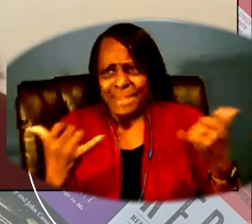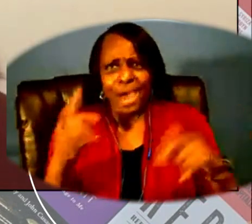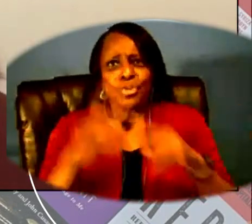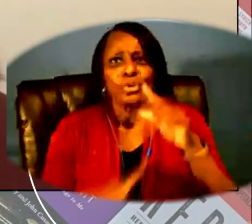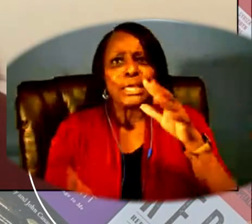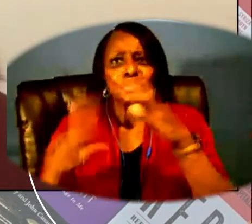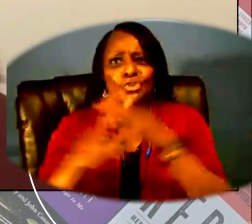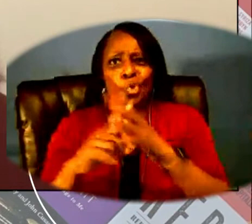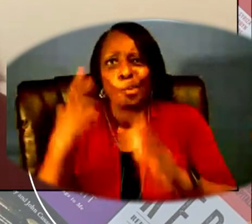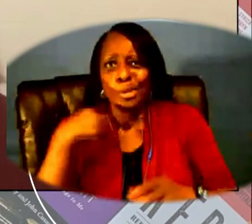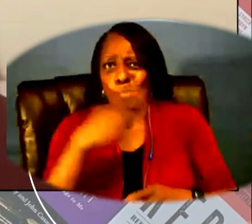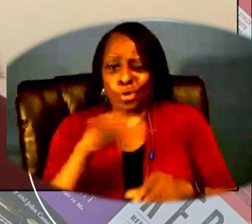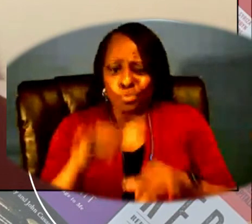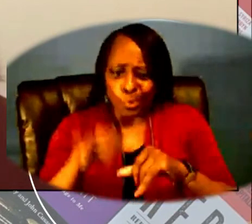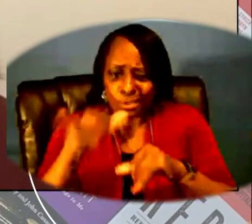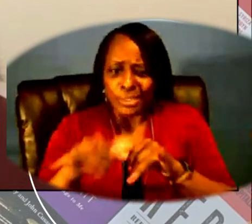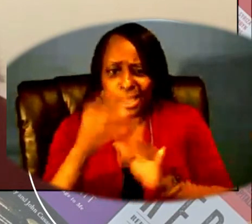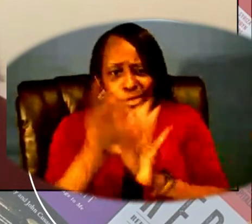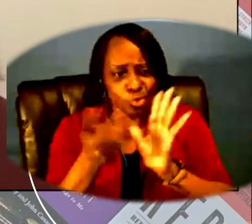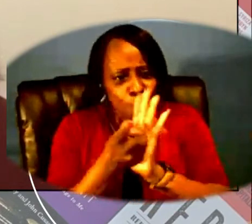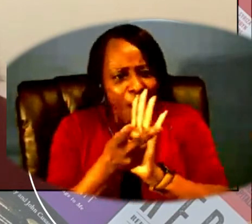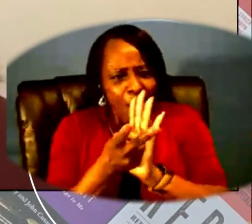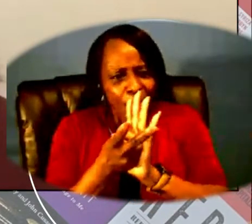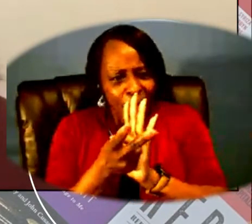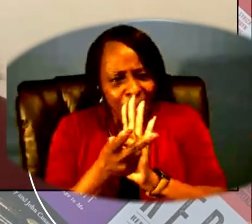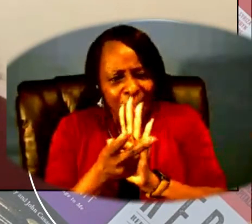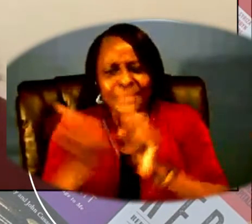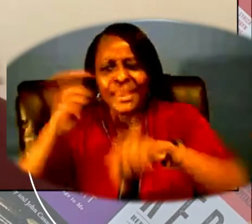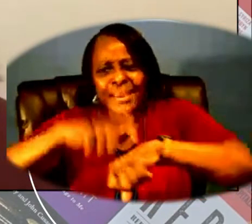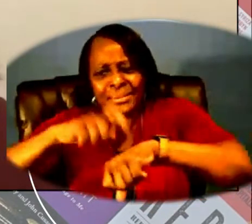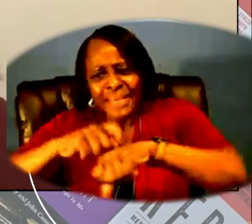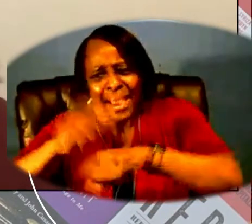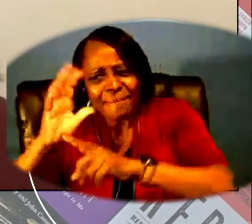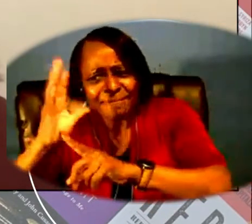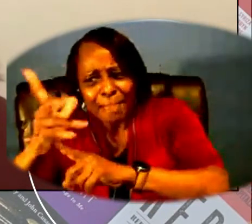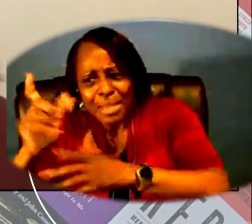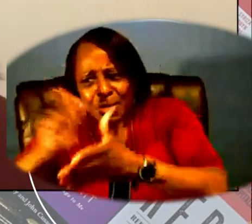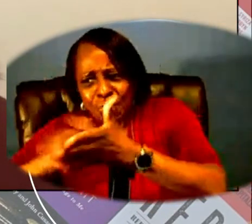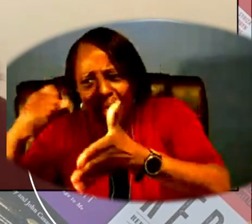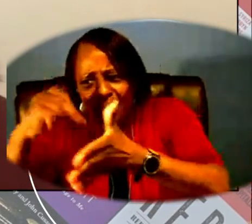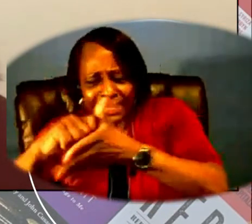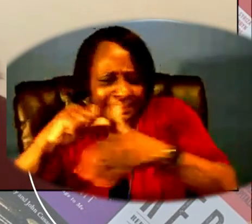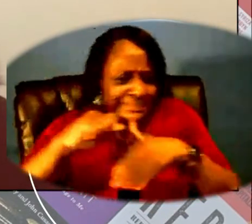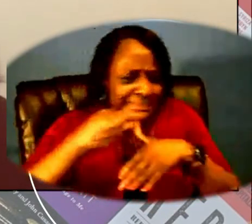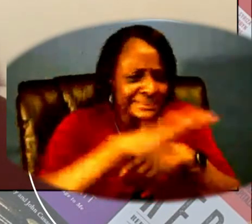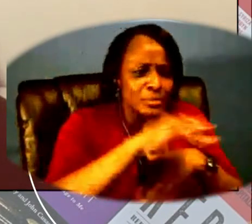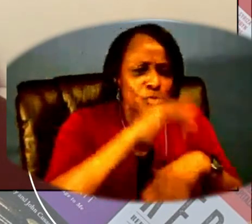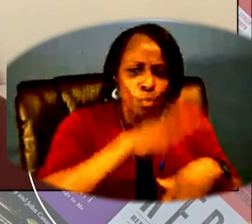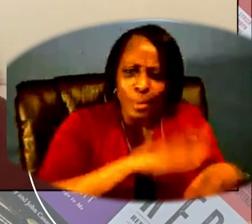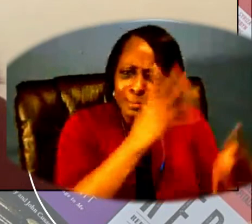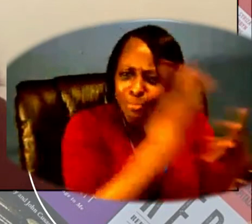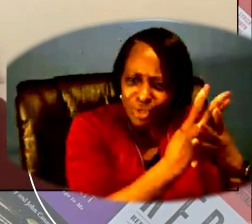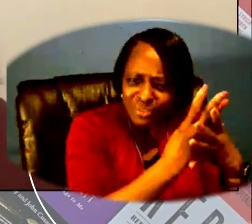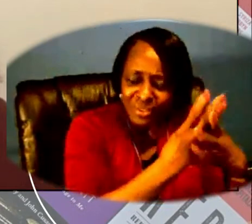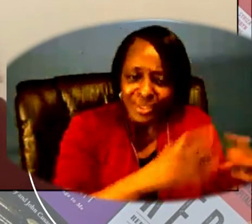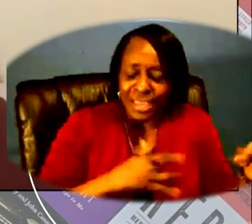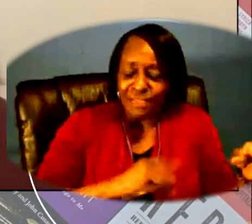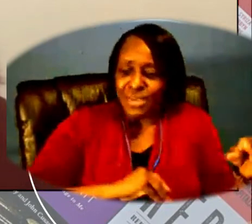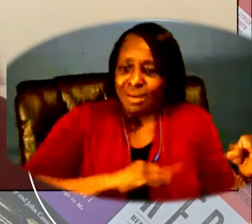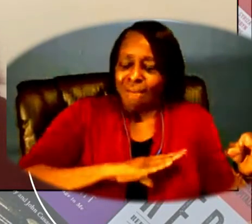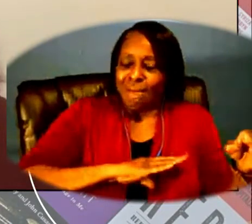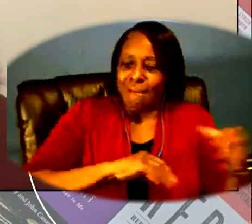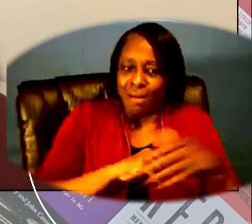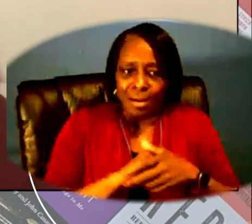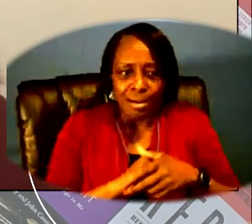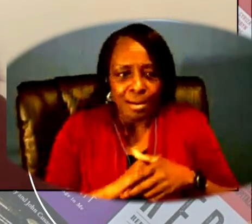for 2 hours. Take 5 minutes and write somebody because I promise you it matters and it makes somebody feel included. Survived and